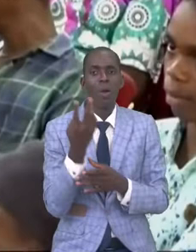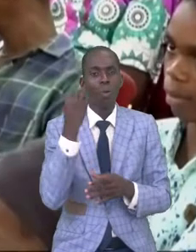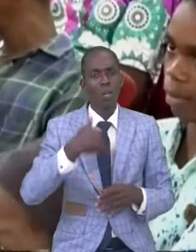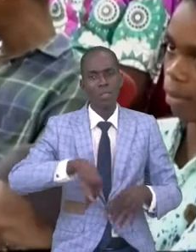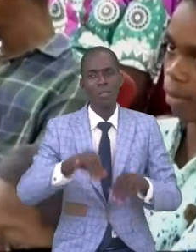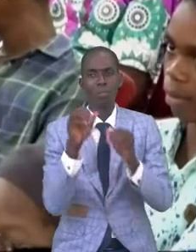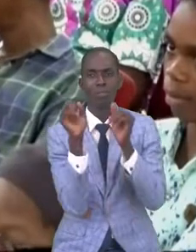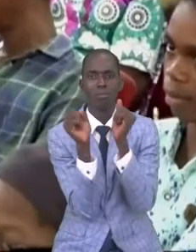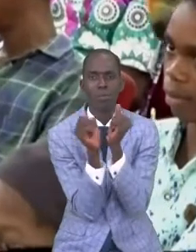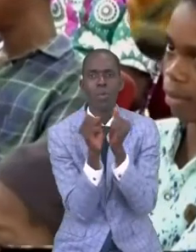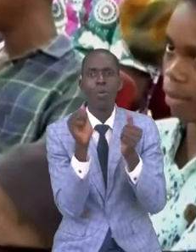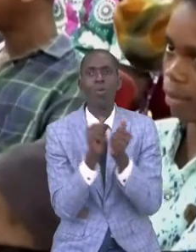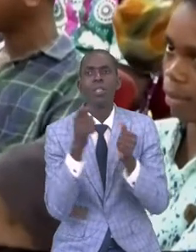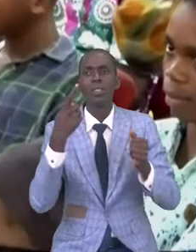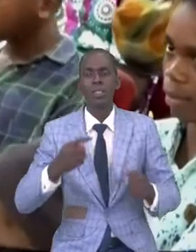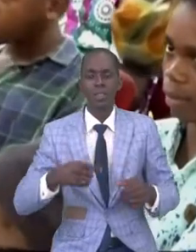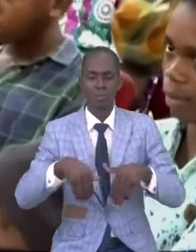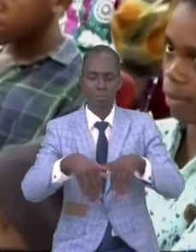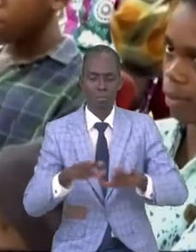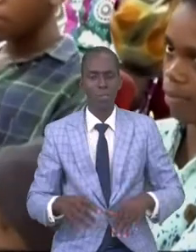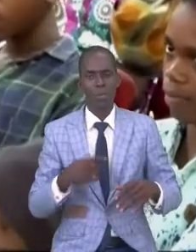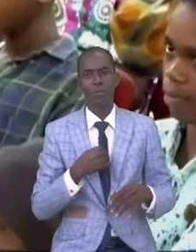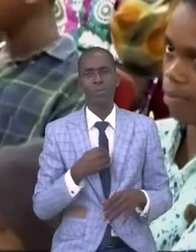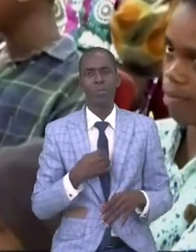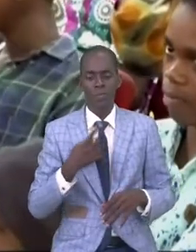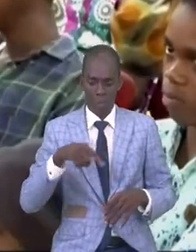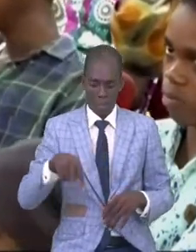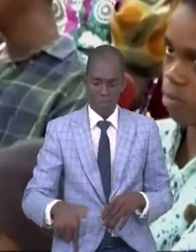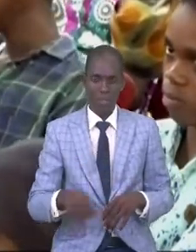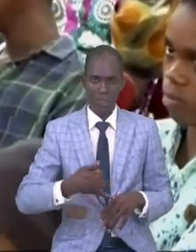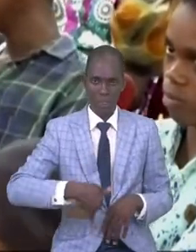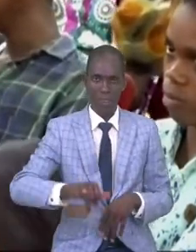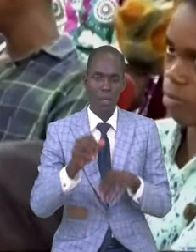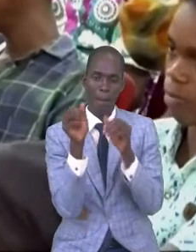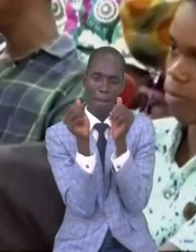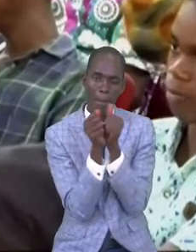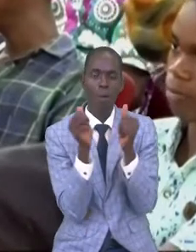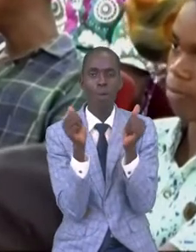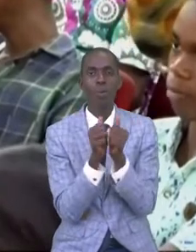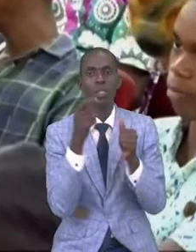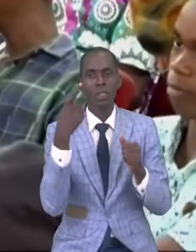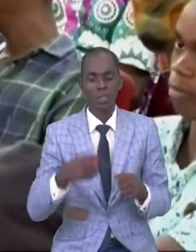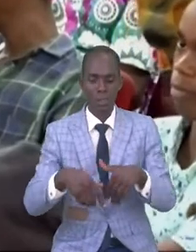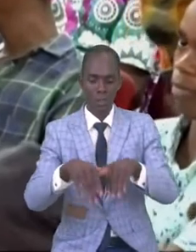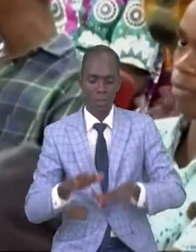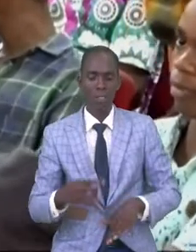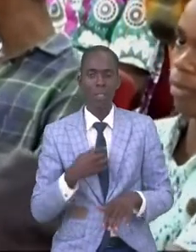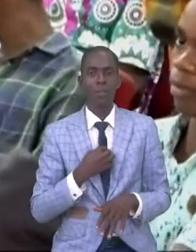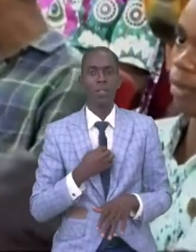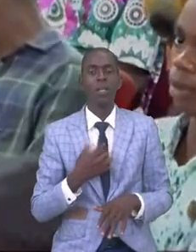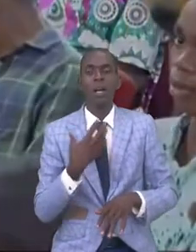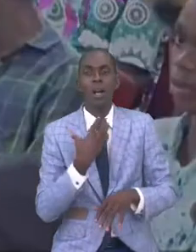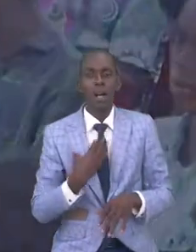the grave clothes. His feet bound with the grave clothes. And the